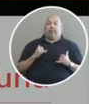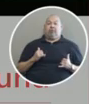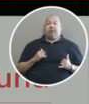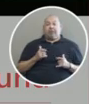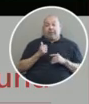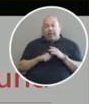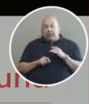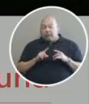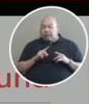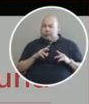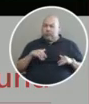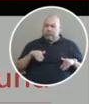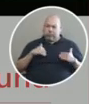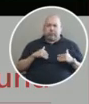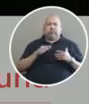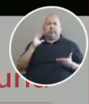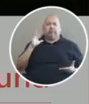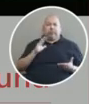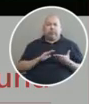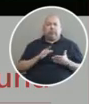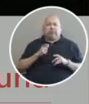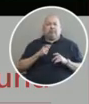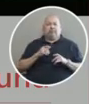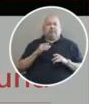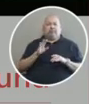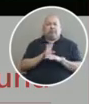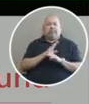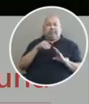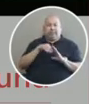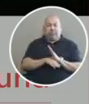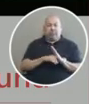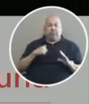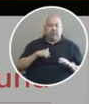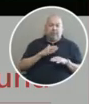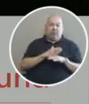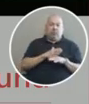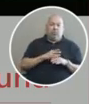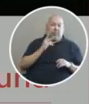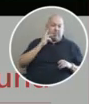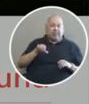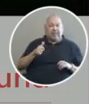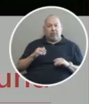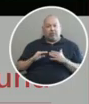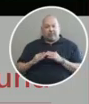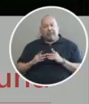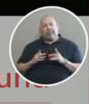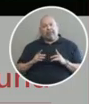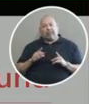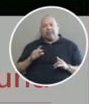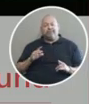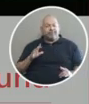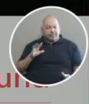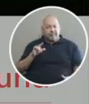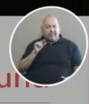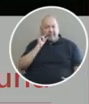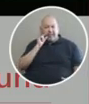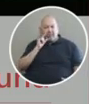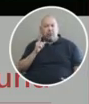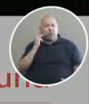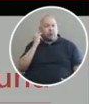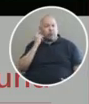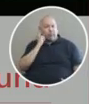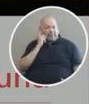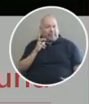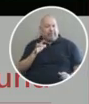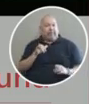currently undergoing significant losses. So we did this partnership. We've seen other cities, Bexar County, for example, just recently